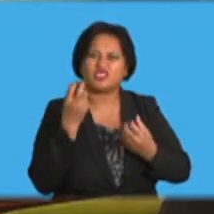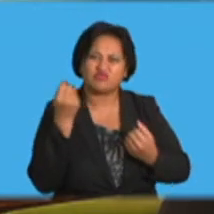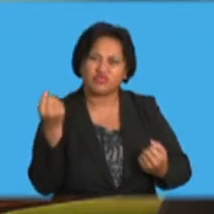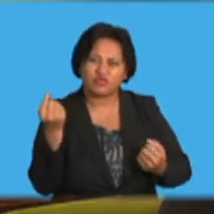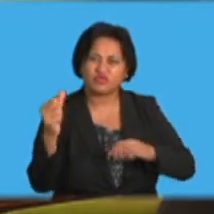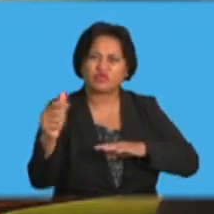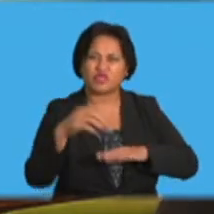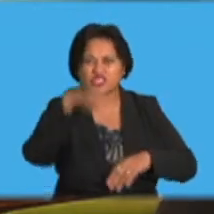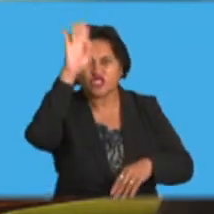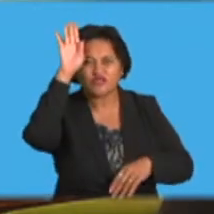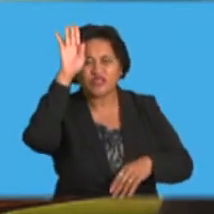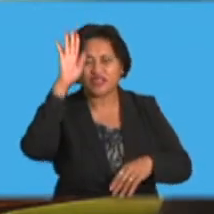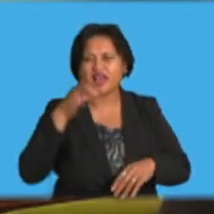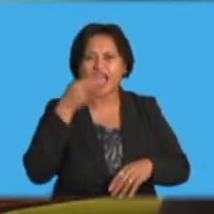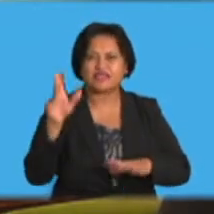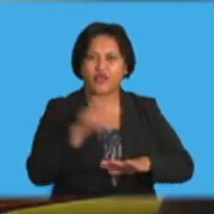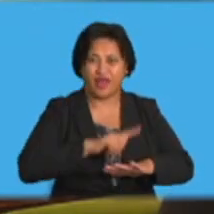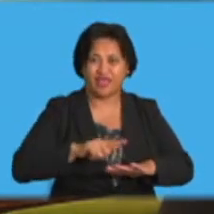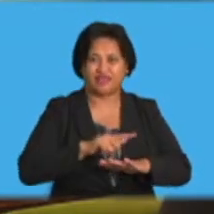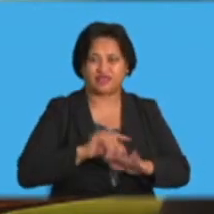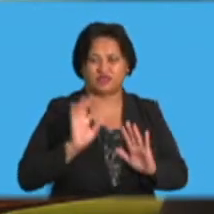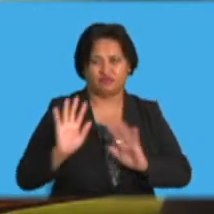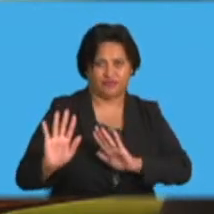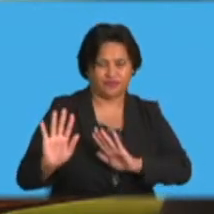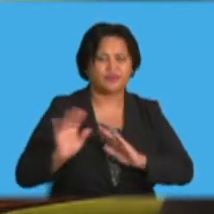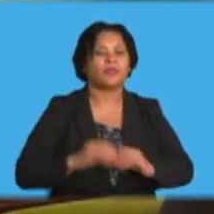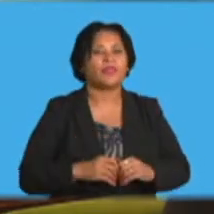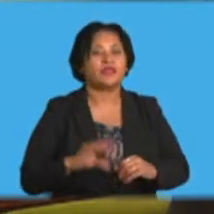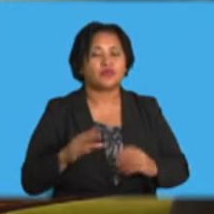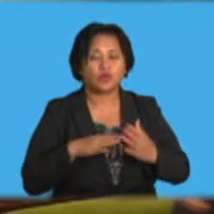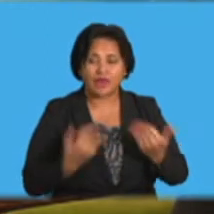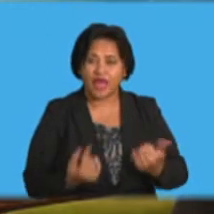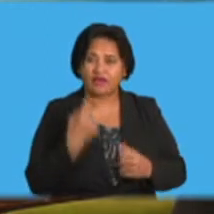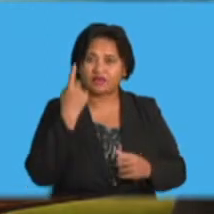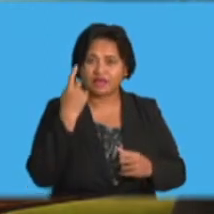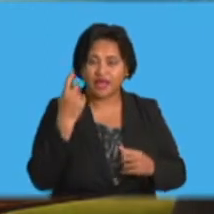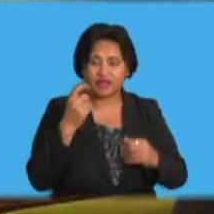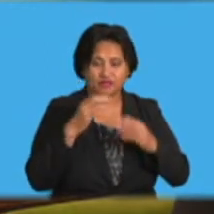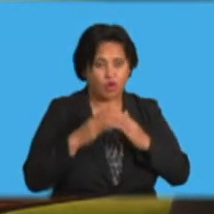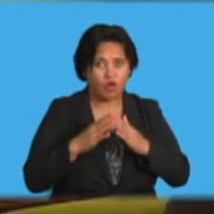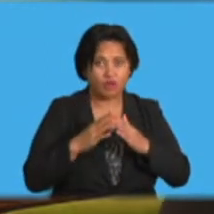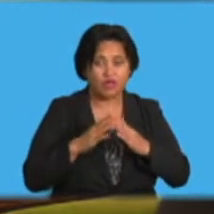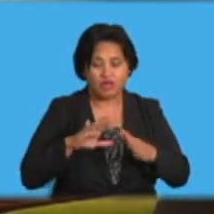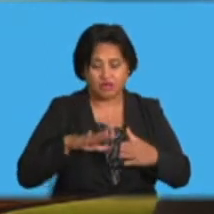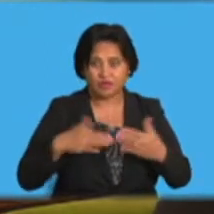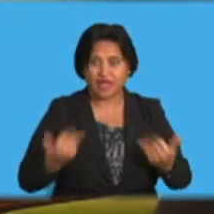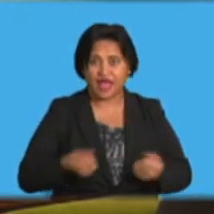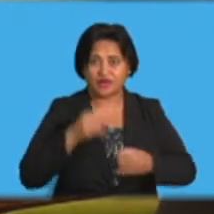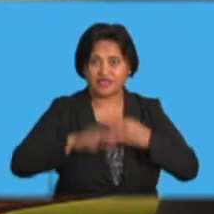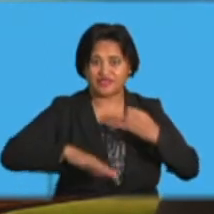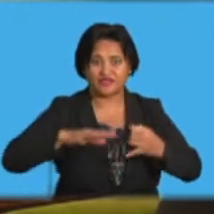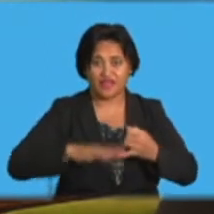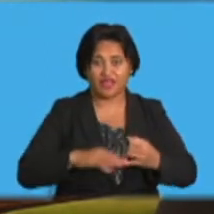arrangements. Madam Speaker, the assistance on the Homes Care is ongoing at the moment, and we're doing what we call a final sweep. And the Ministry is